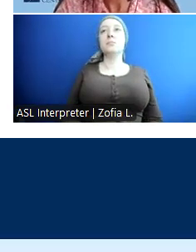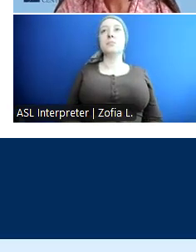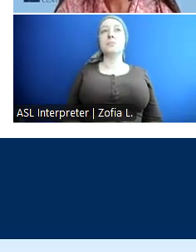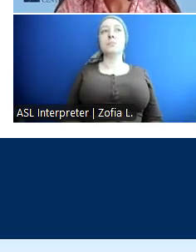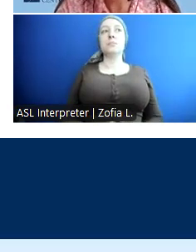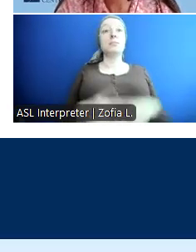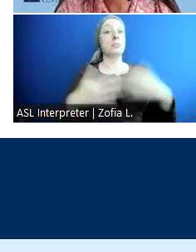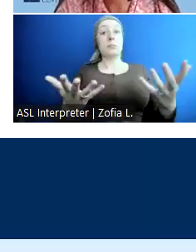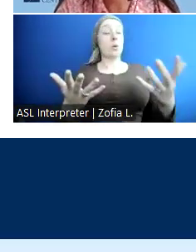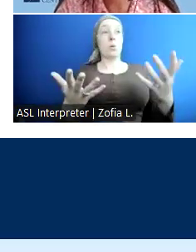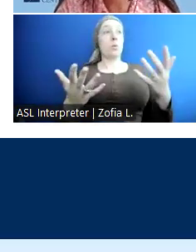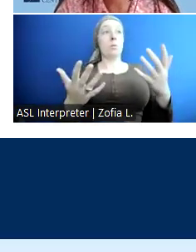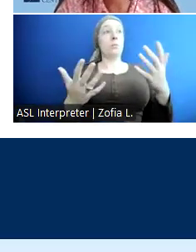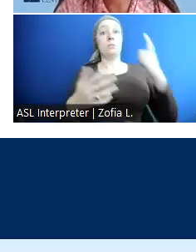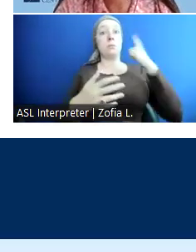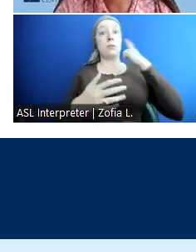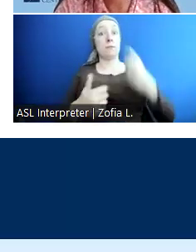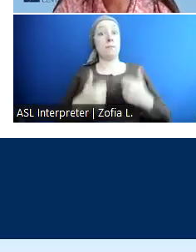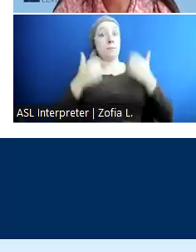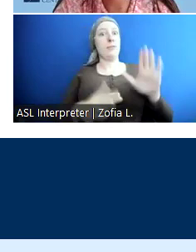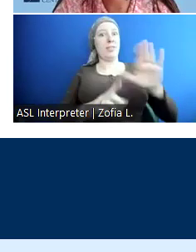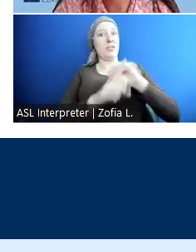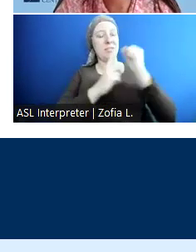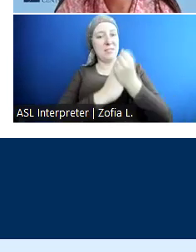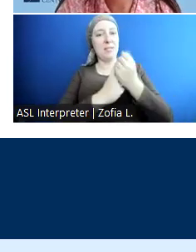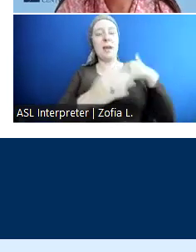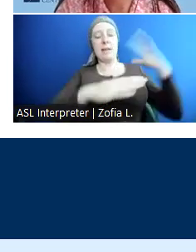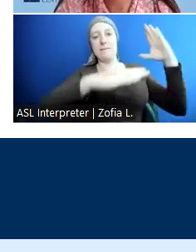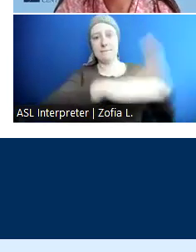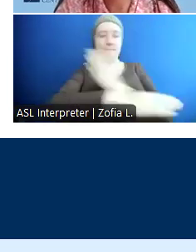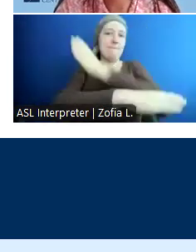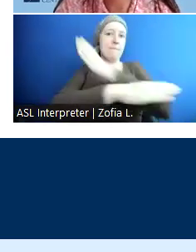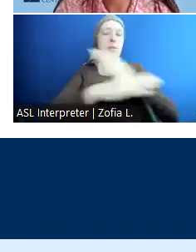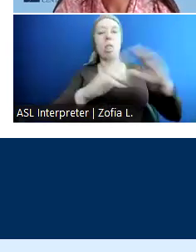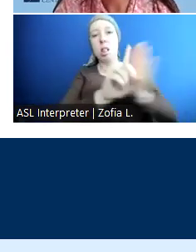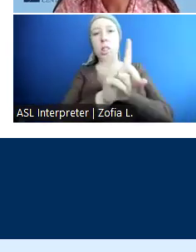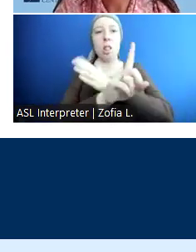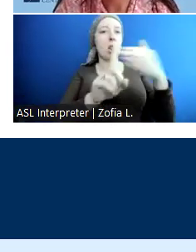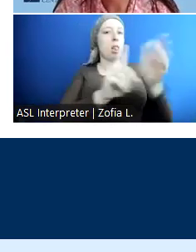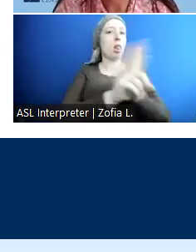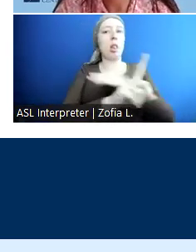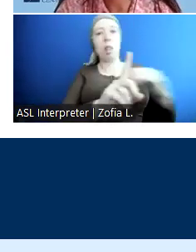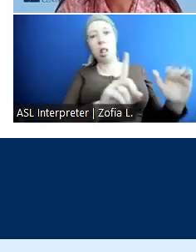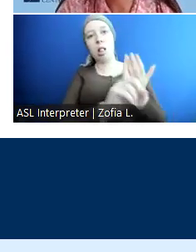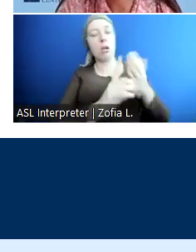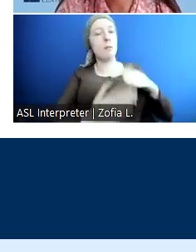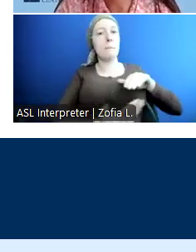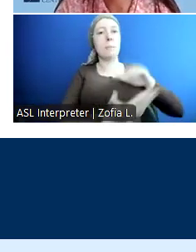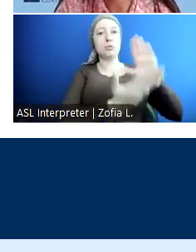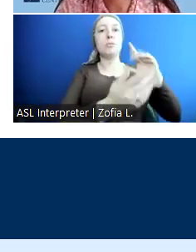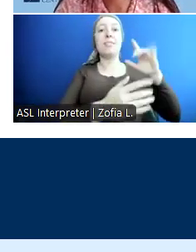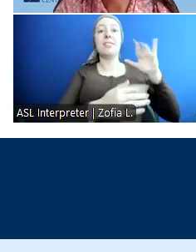Yeah, so throughout a survivor's case, they face a broad range of coercive tactics that often impact or